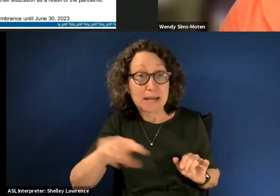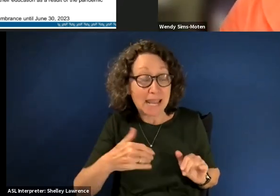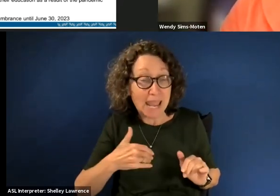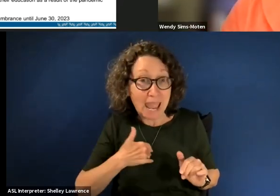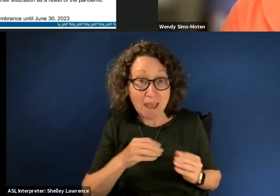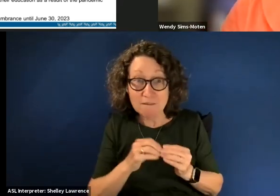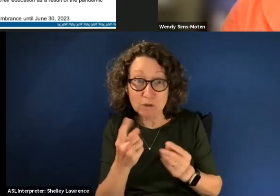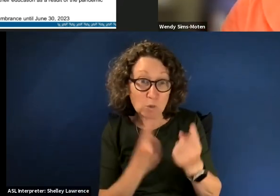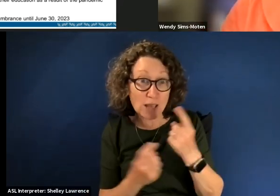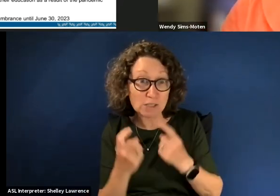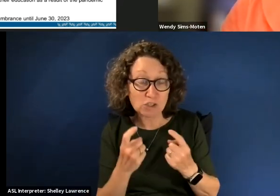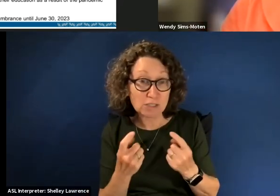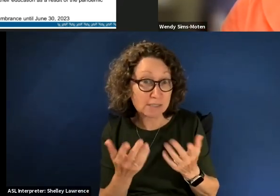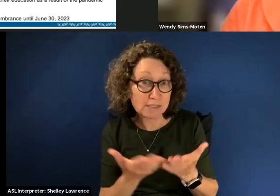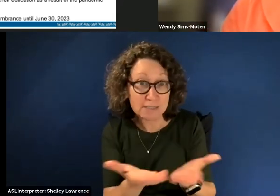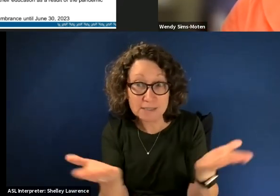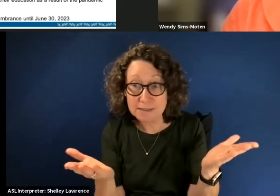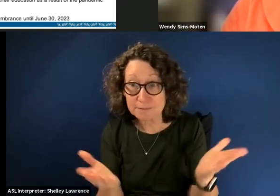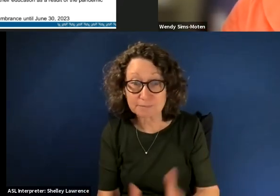you have any questions or